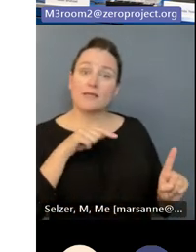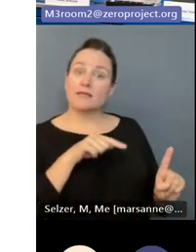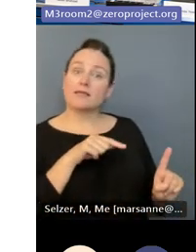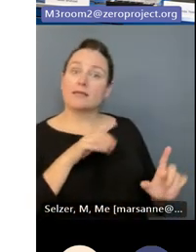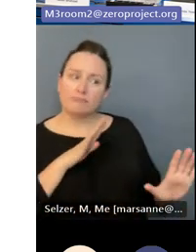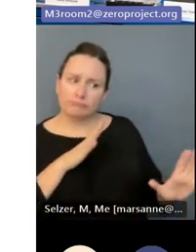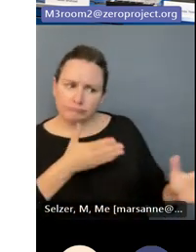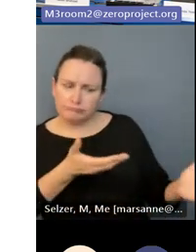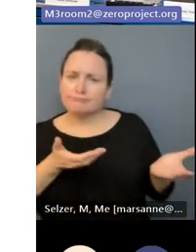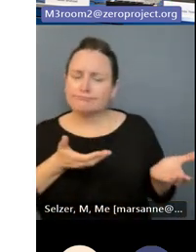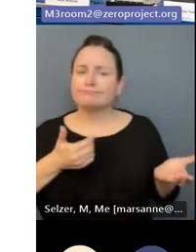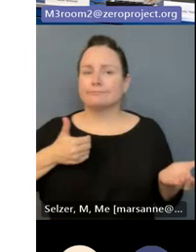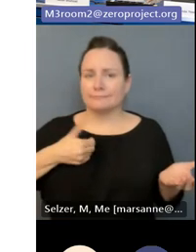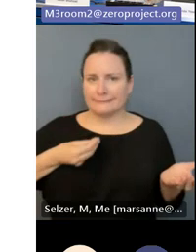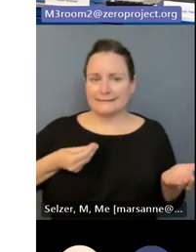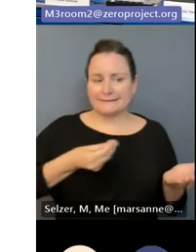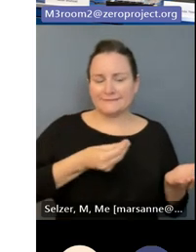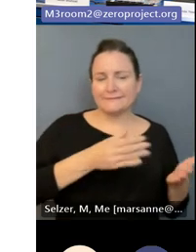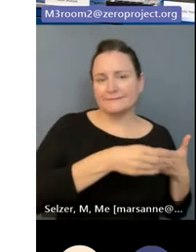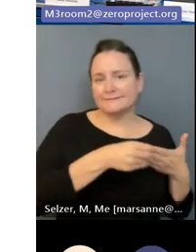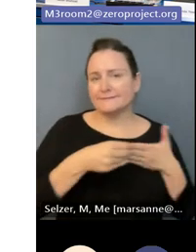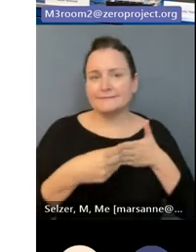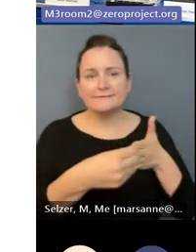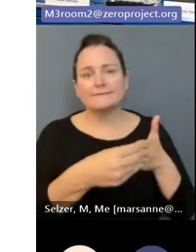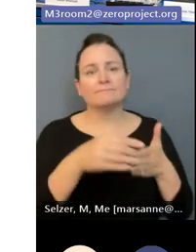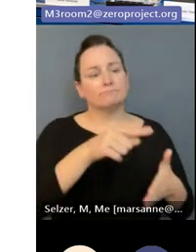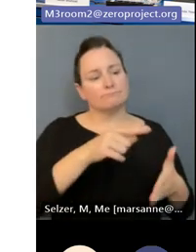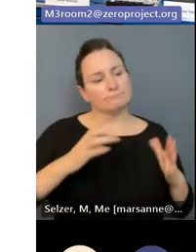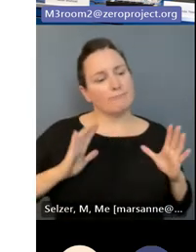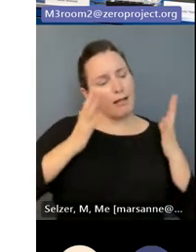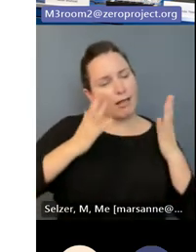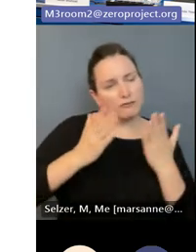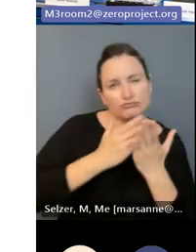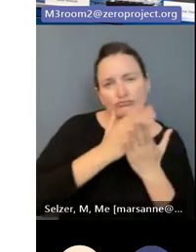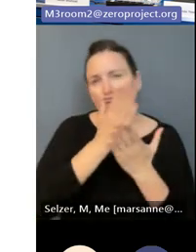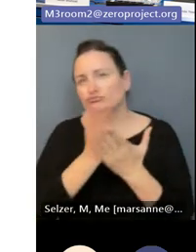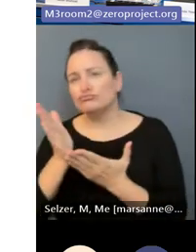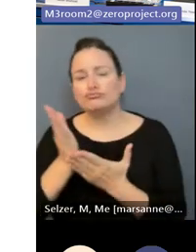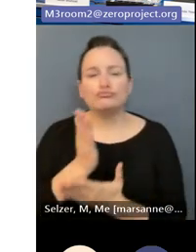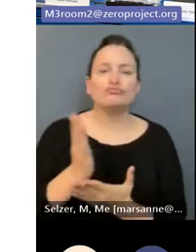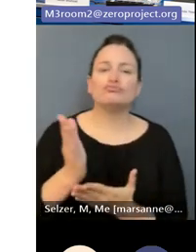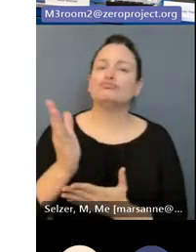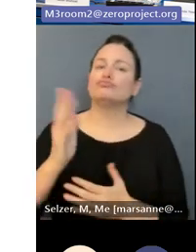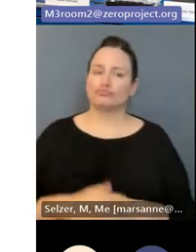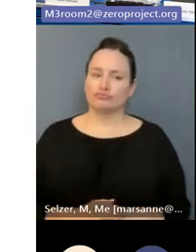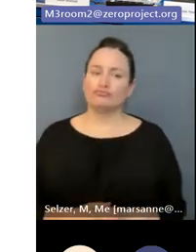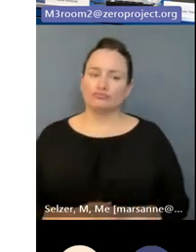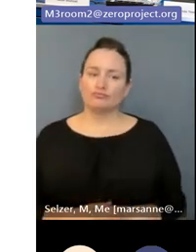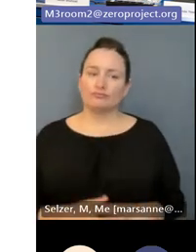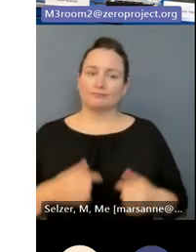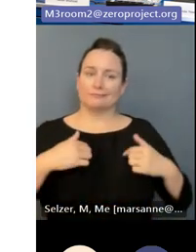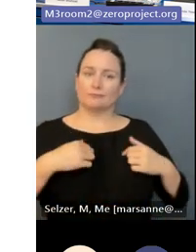network as they navigate the waters of life, carrying them through our 6 areas of